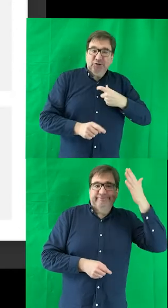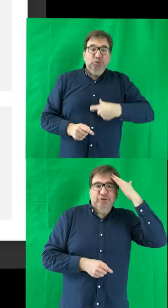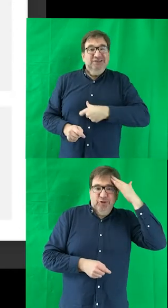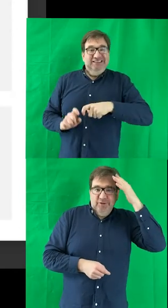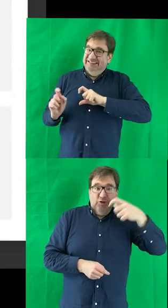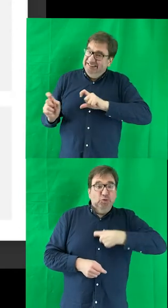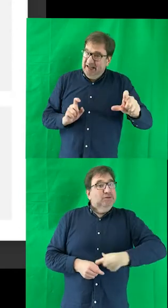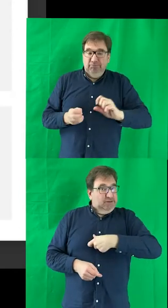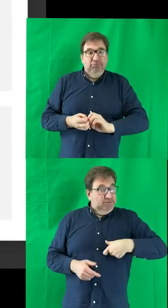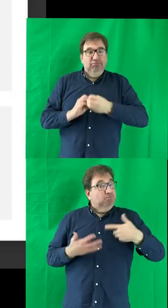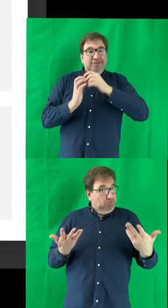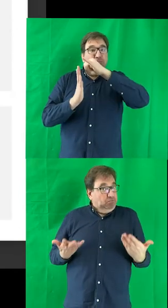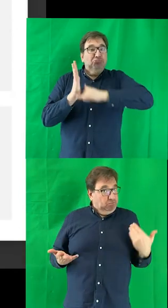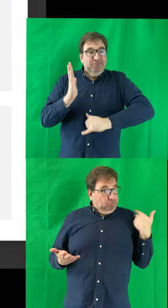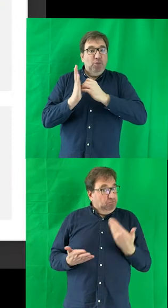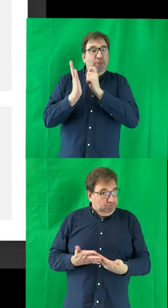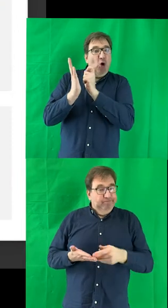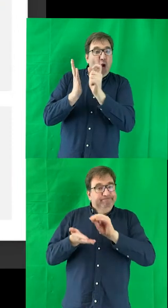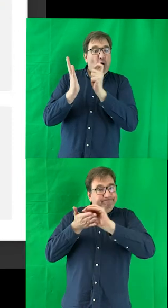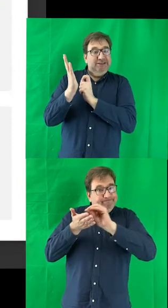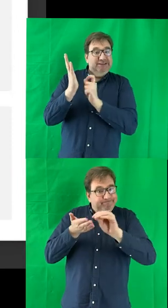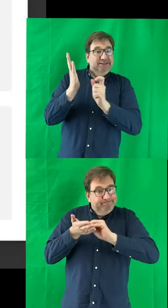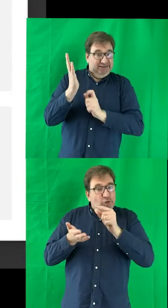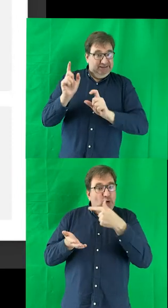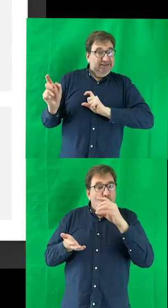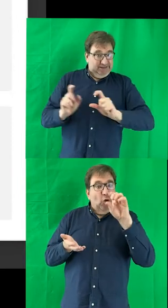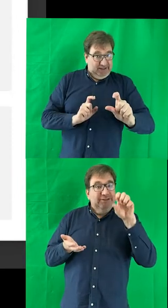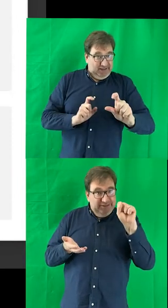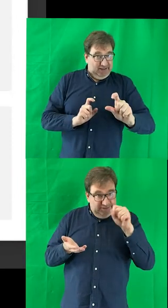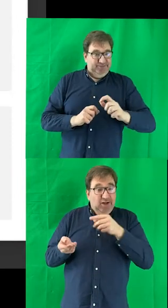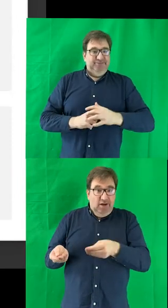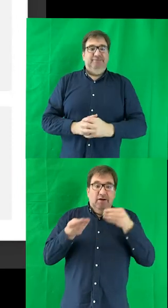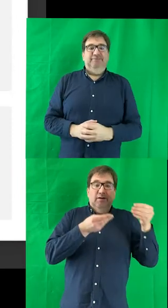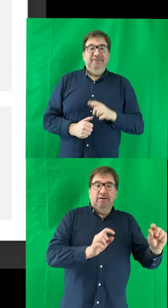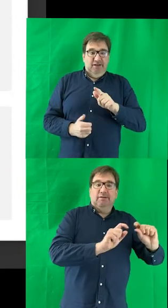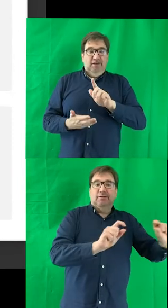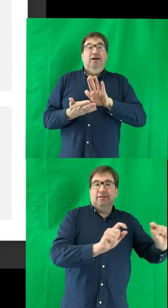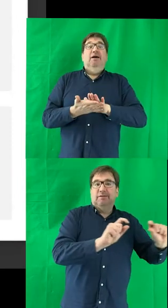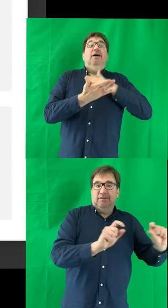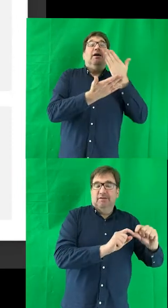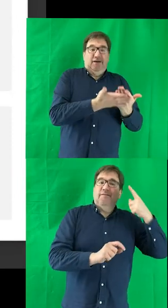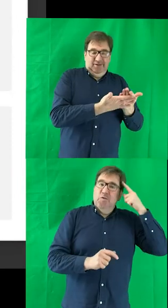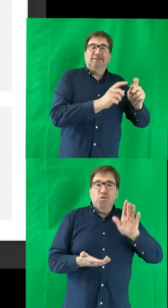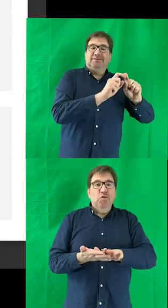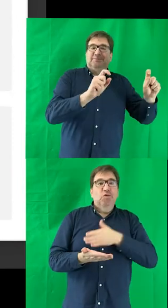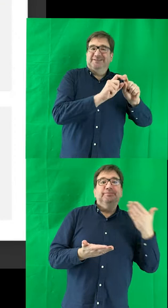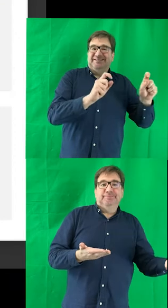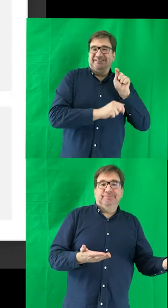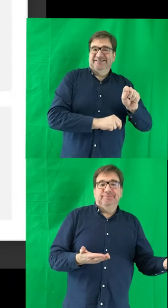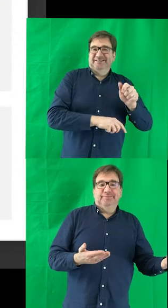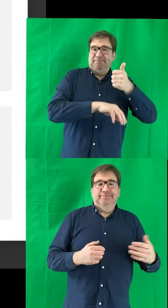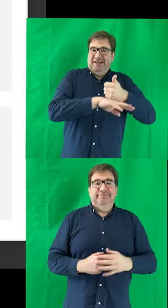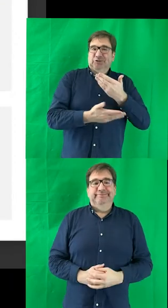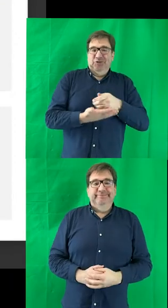in Switzerland, they produce gloss scripts. And in the case of subtitles as a basis for translation, they